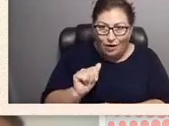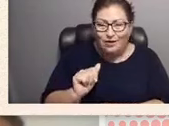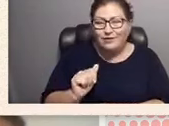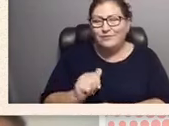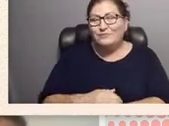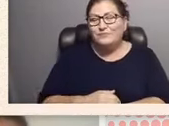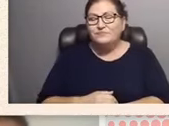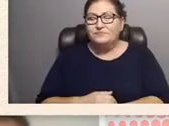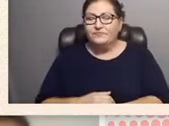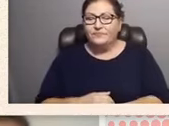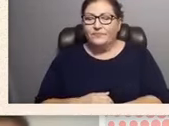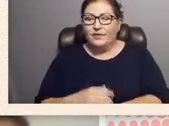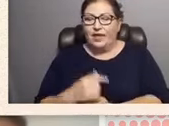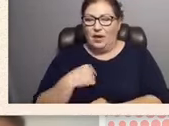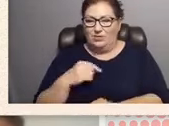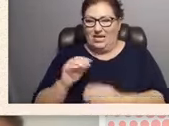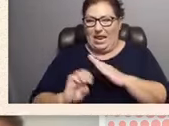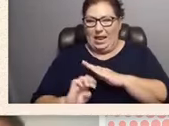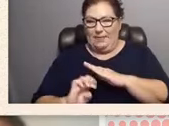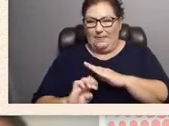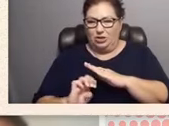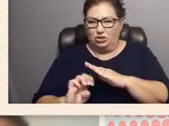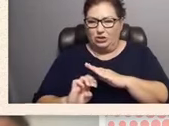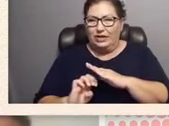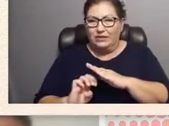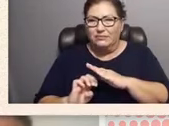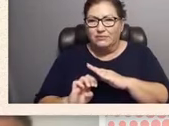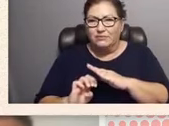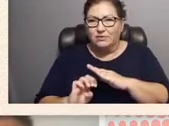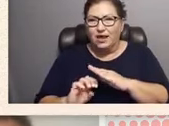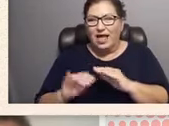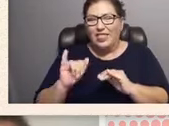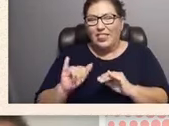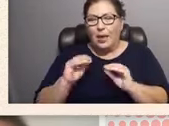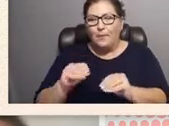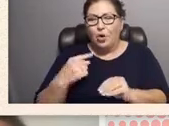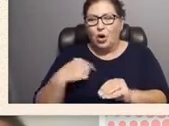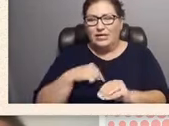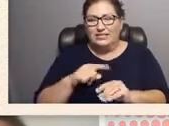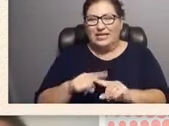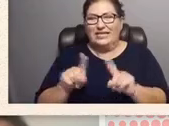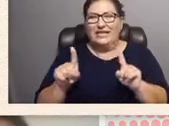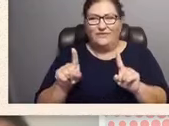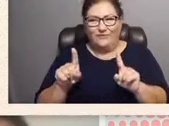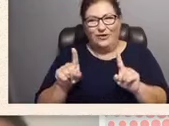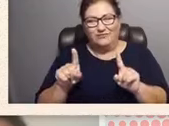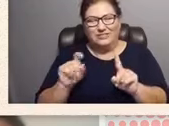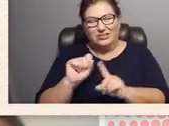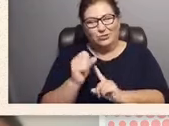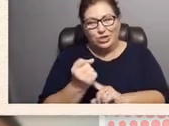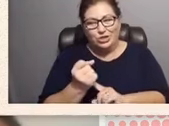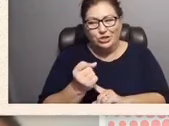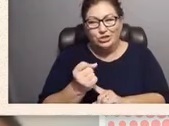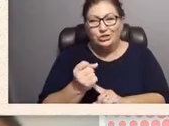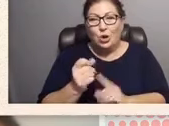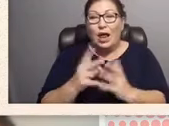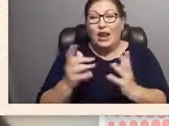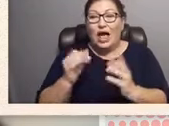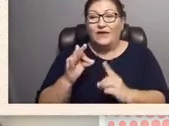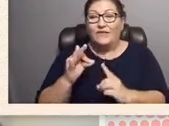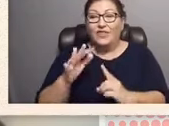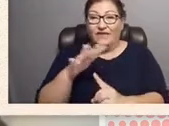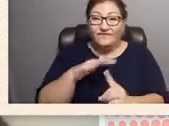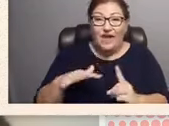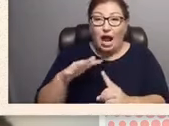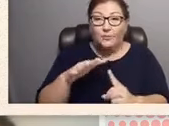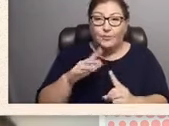an elementary put us in a different dynamic. So a lot of the environment was a huge impact